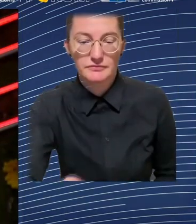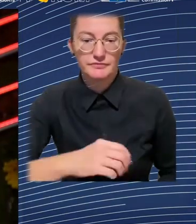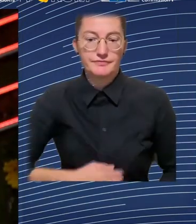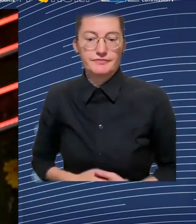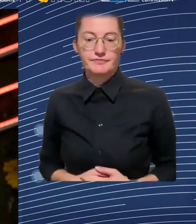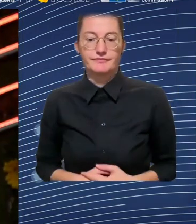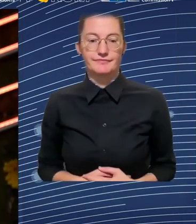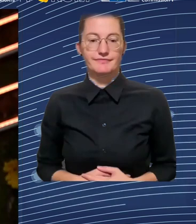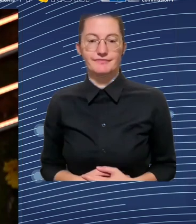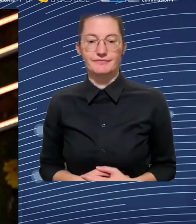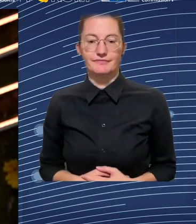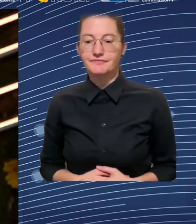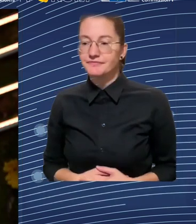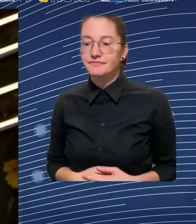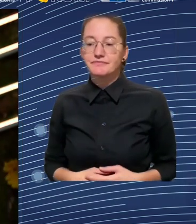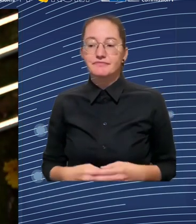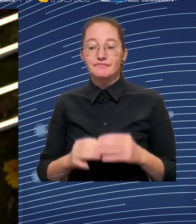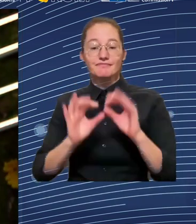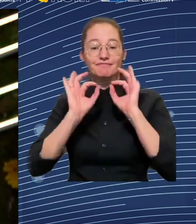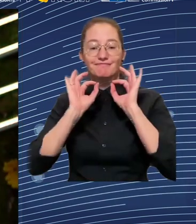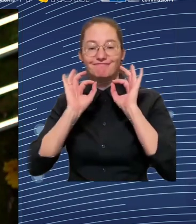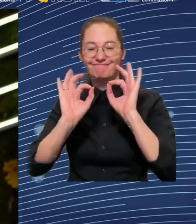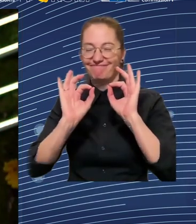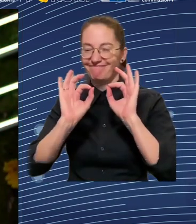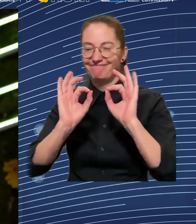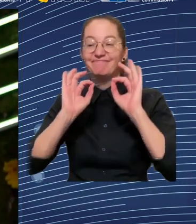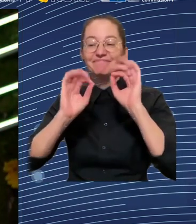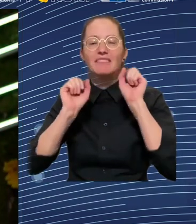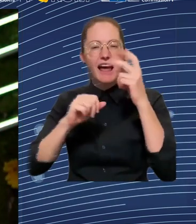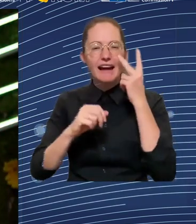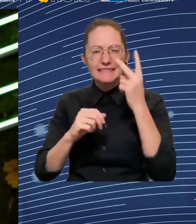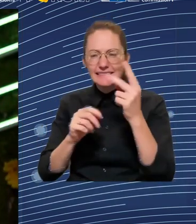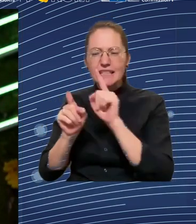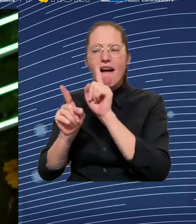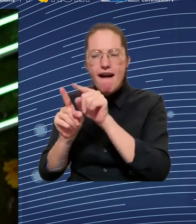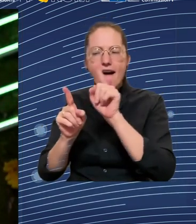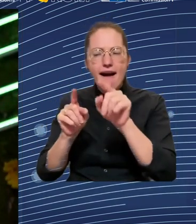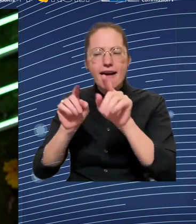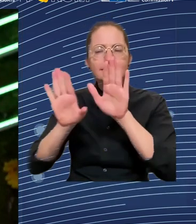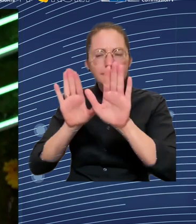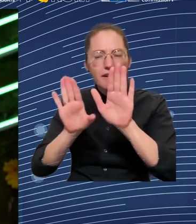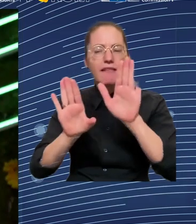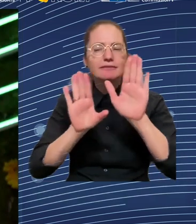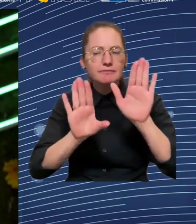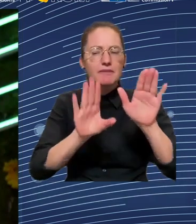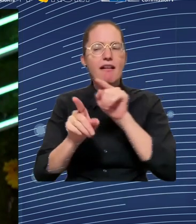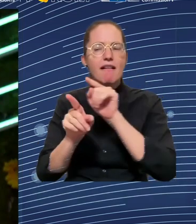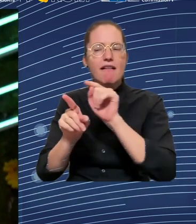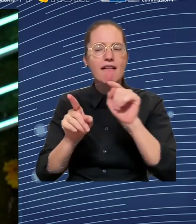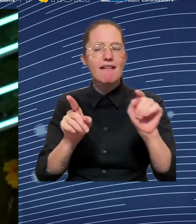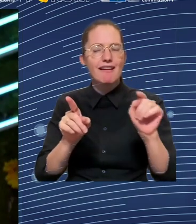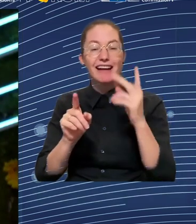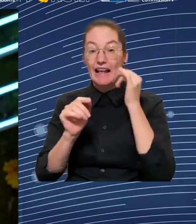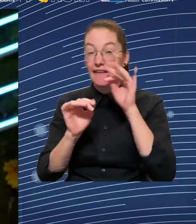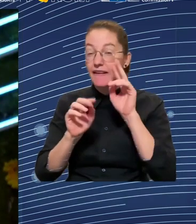of a bit of a hopeful message on that. We see that companies are starting to look at this